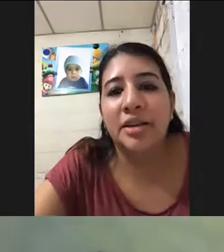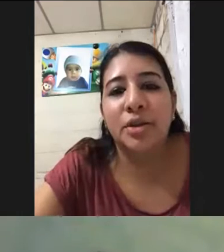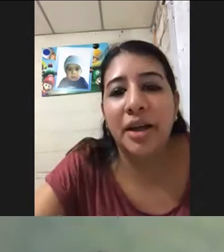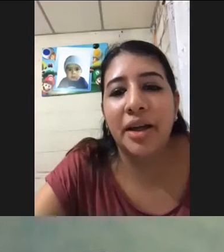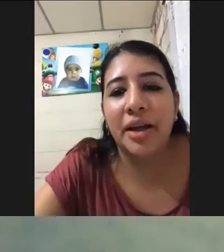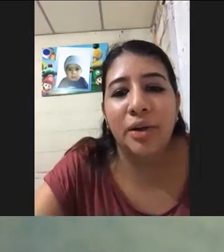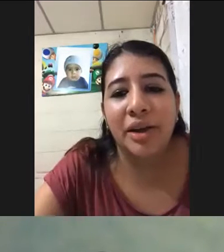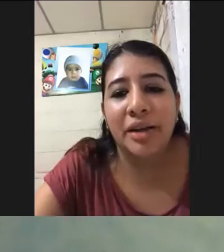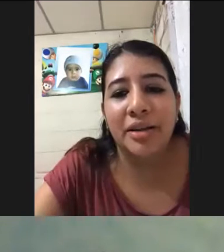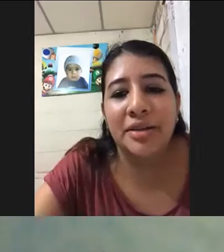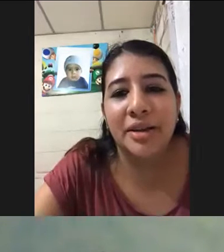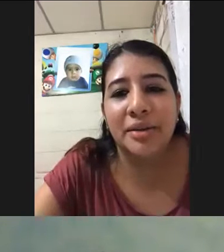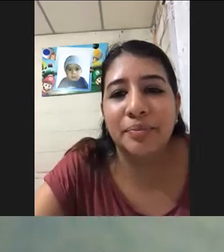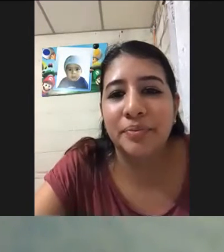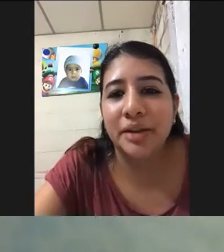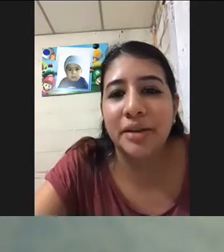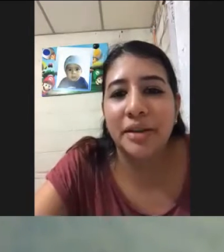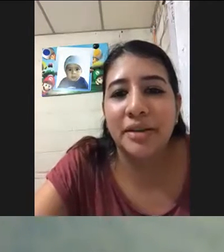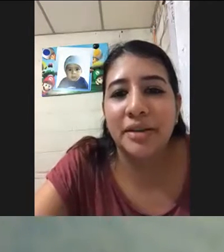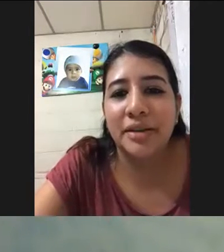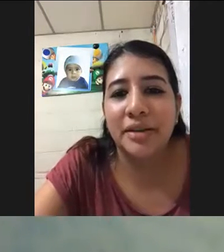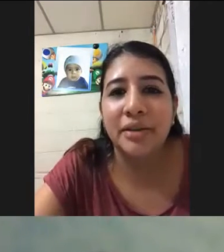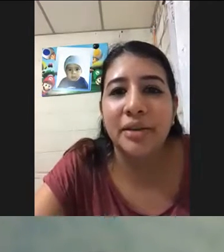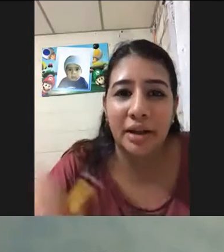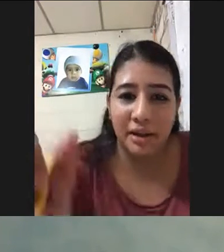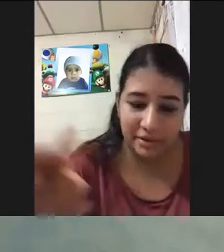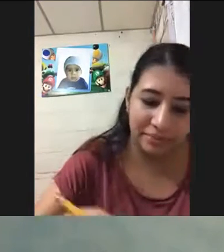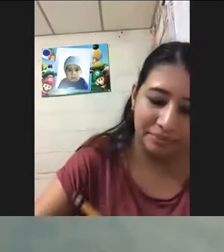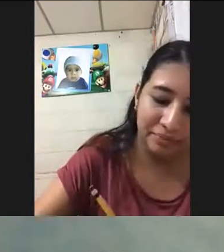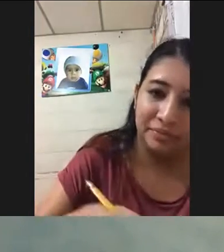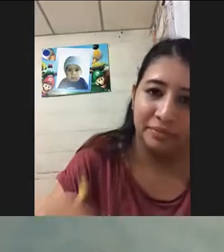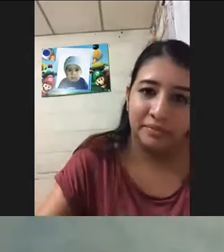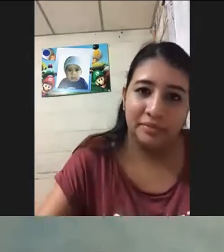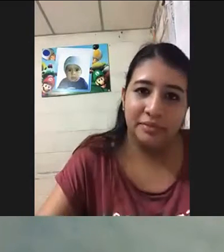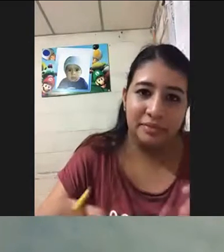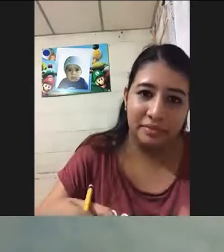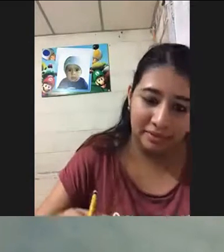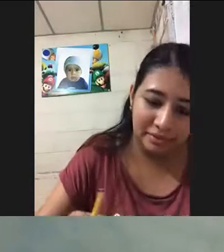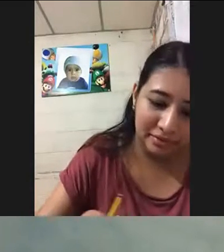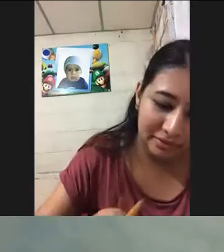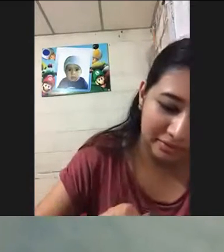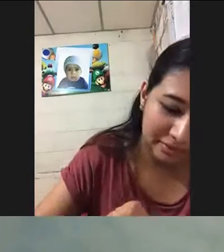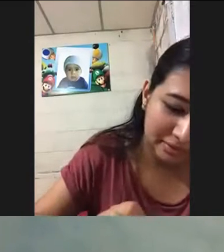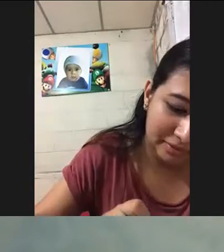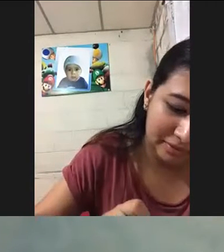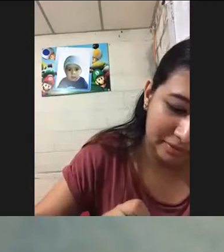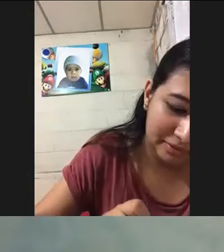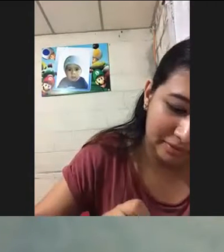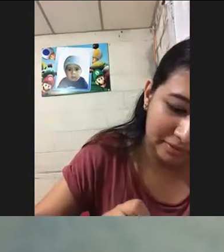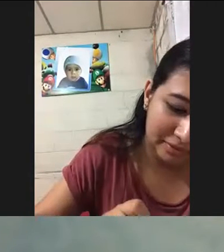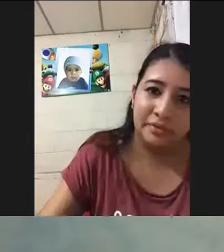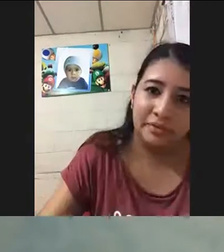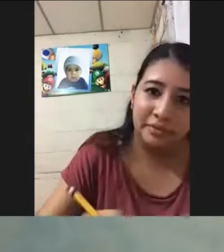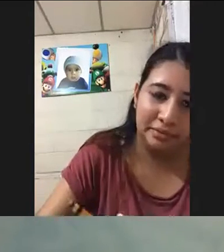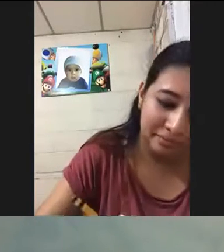Teacher, eso en español, ¿qué quiere decir? Downtown. Es la palabra. Ajá. We use it to express, to talk